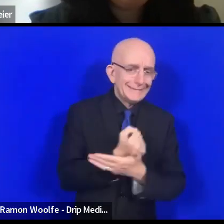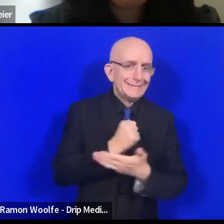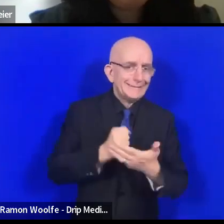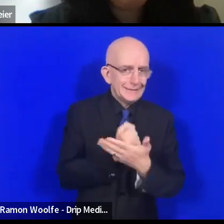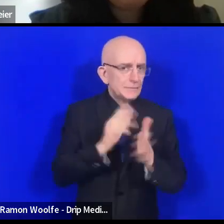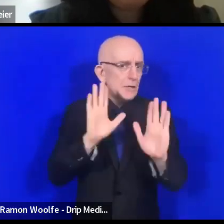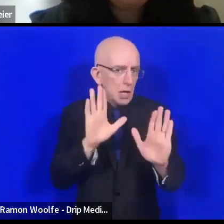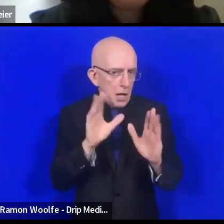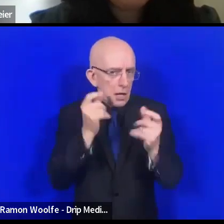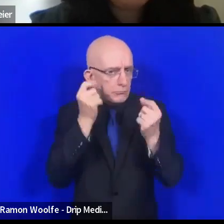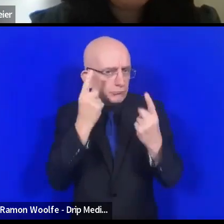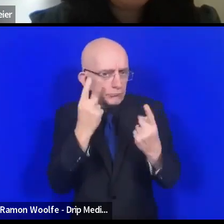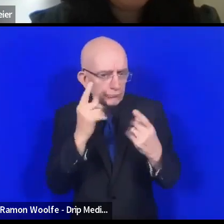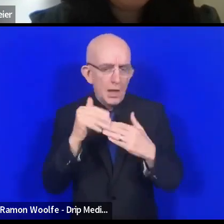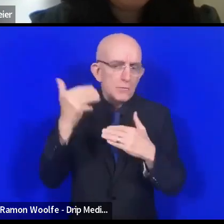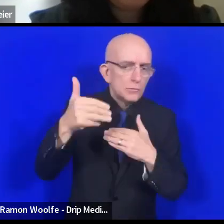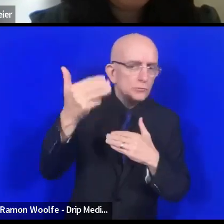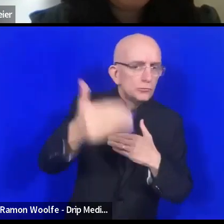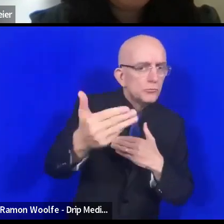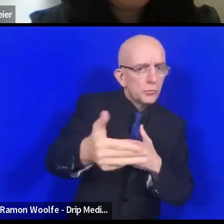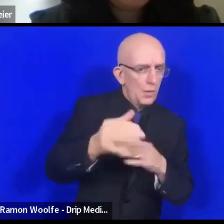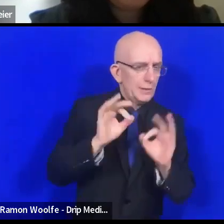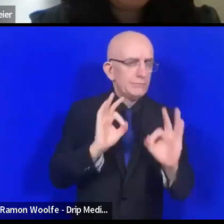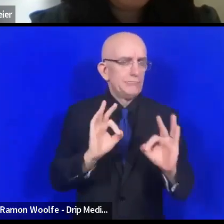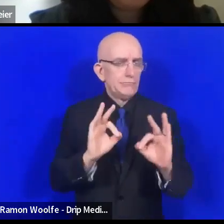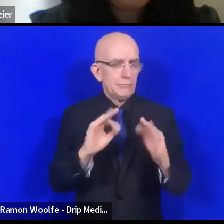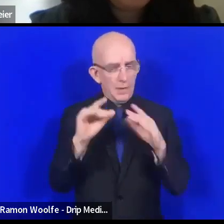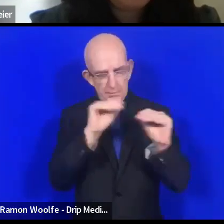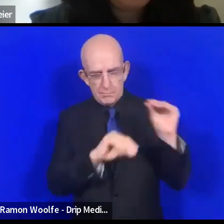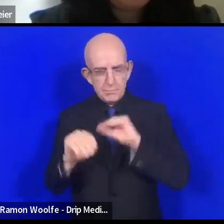the future as well as advocates and as part of